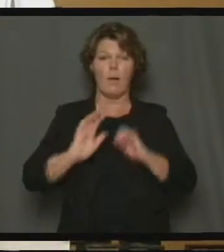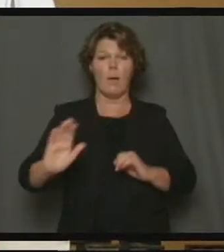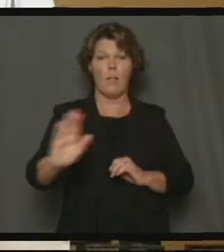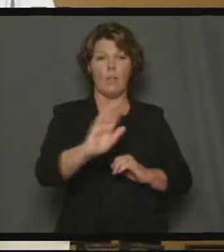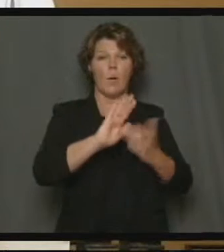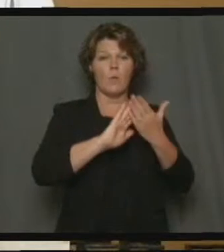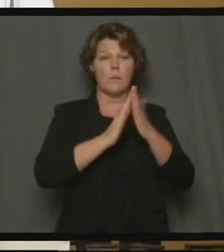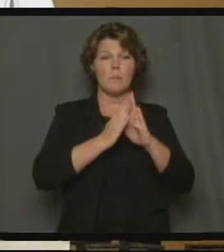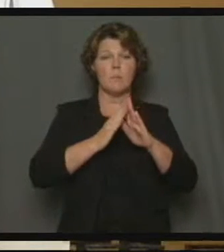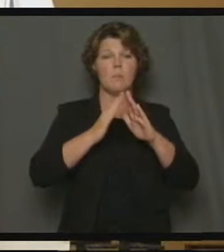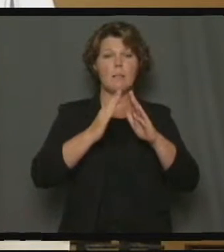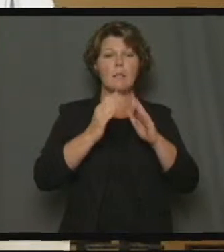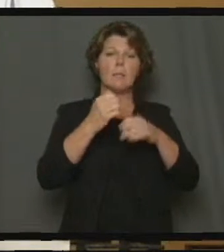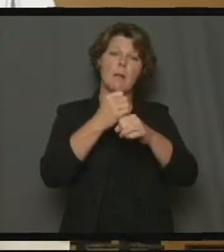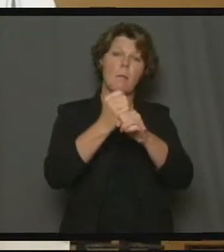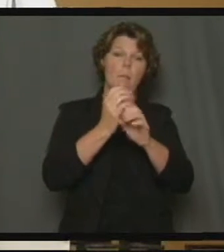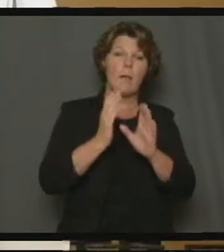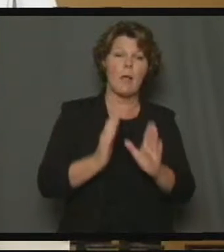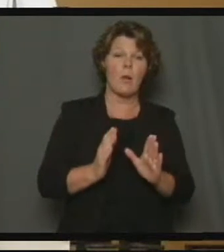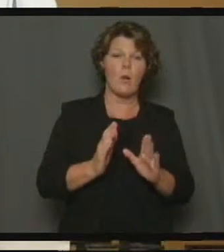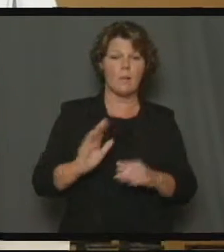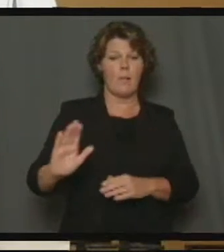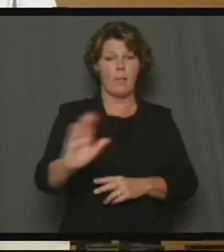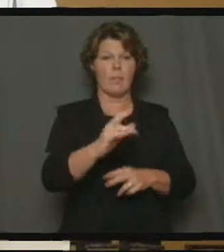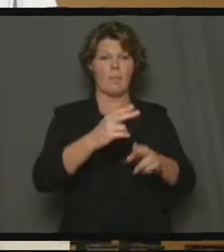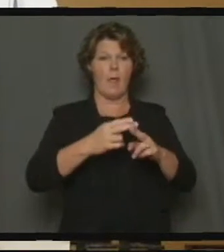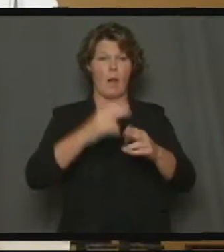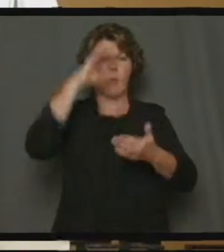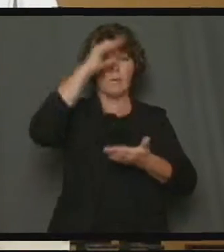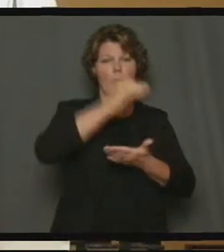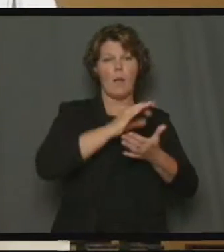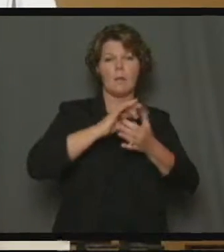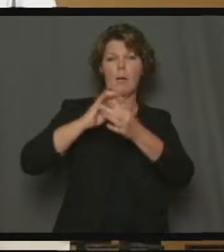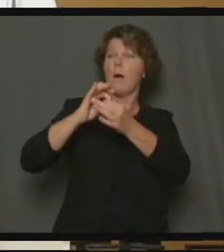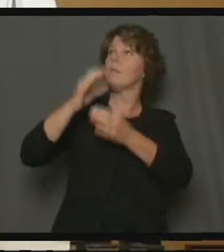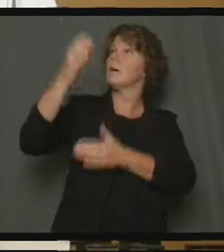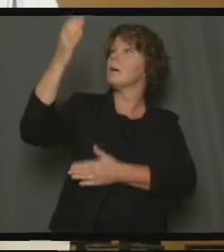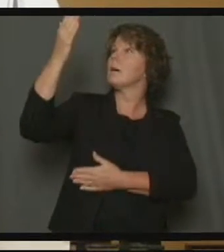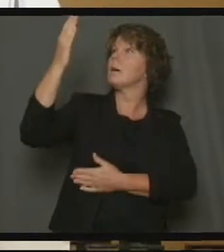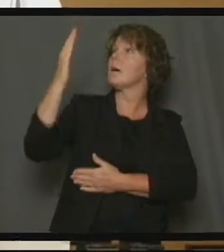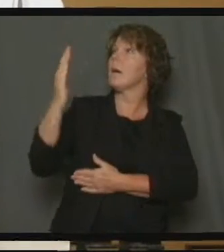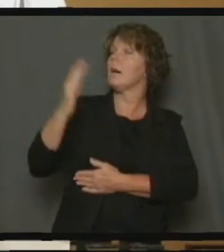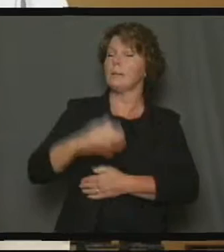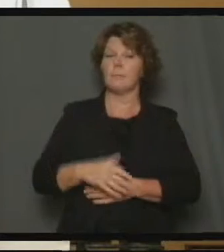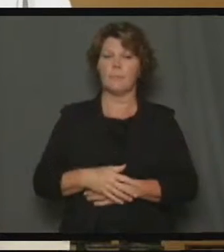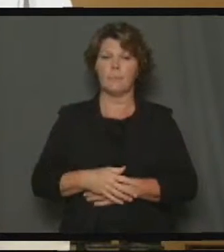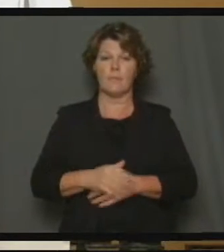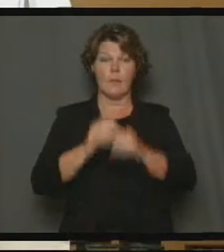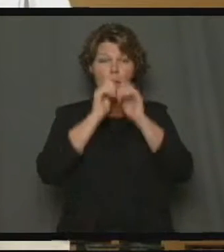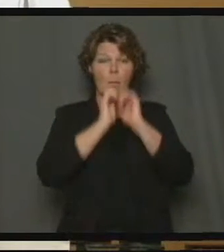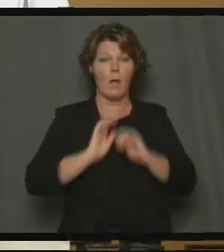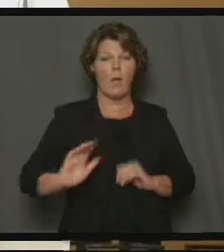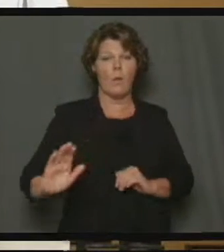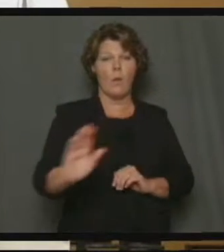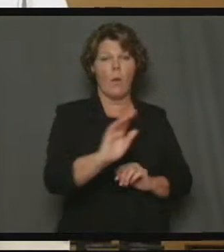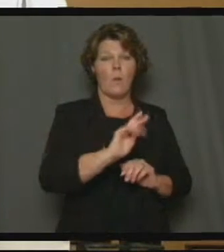peacemakers, for they shall be called sons of God. Blessed are those